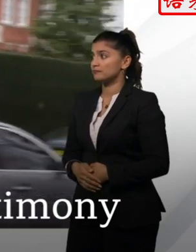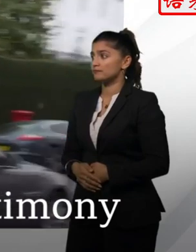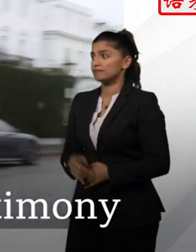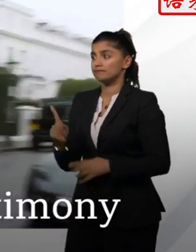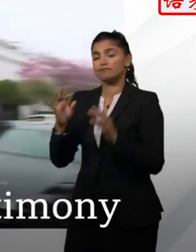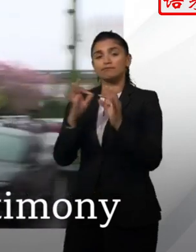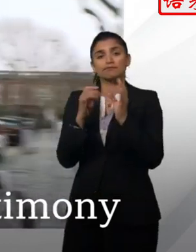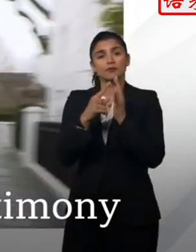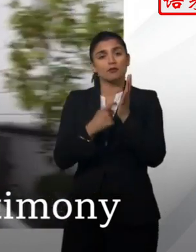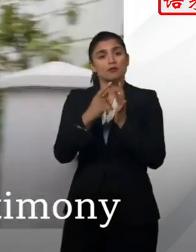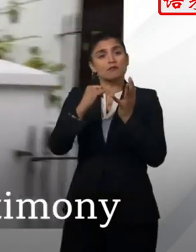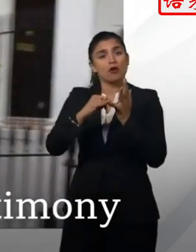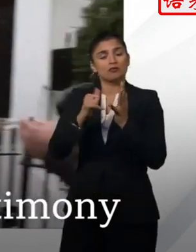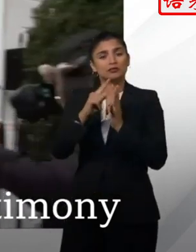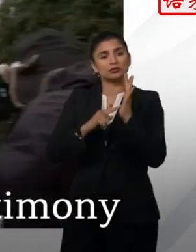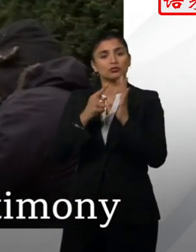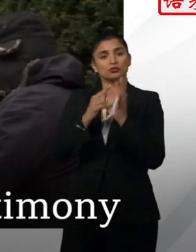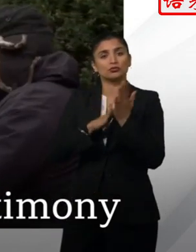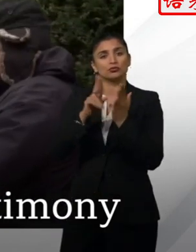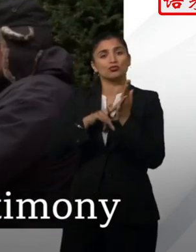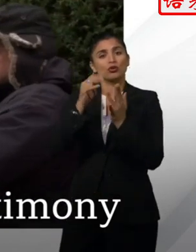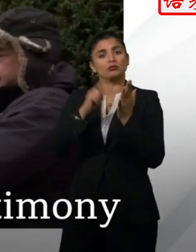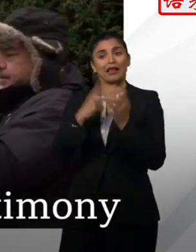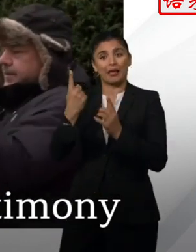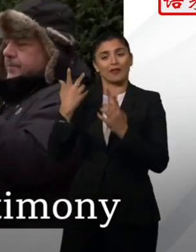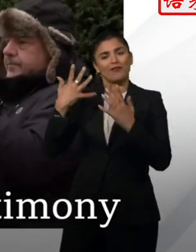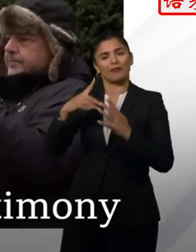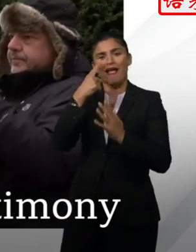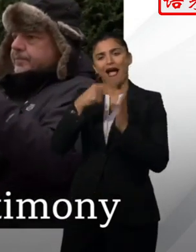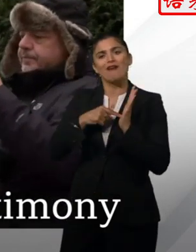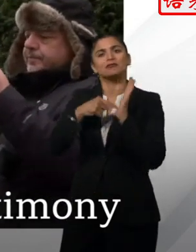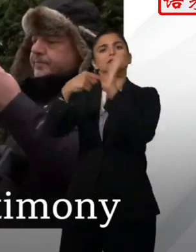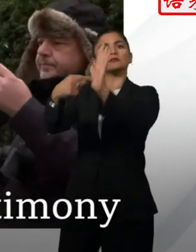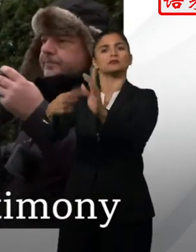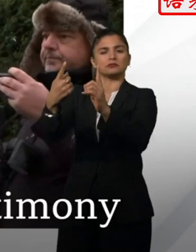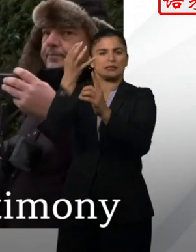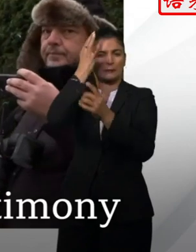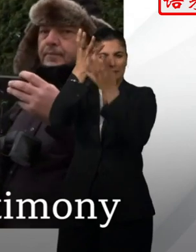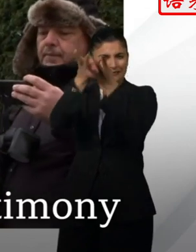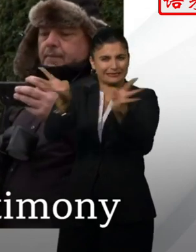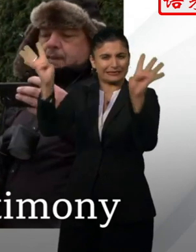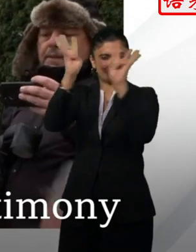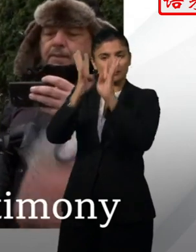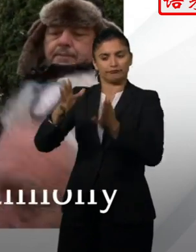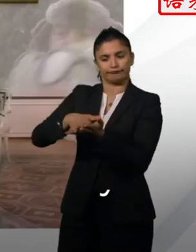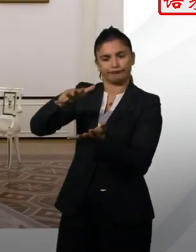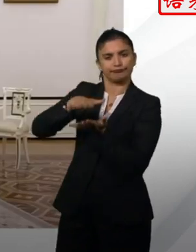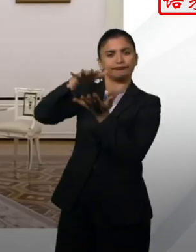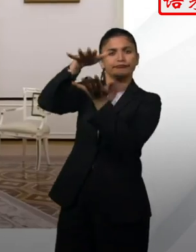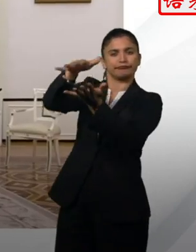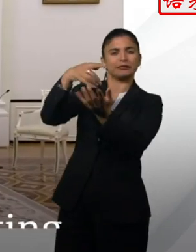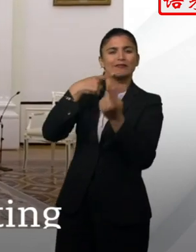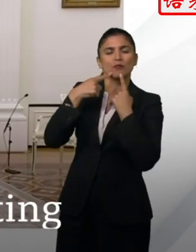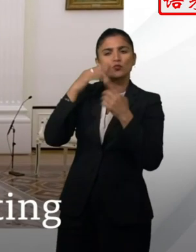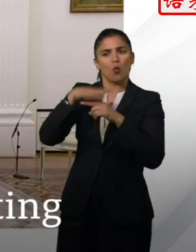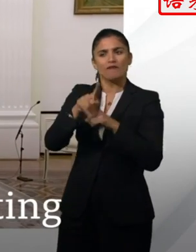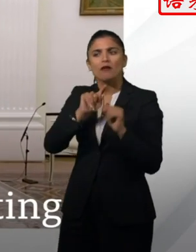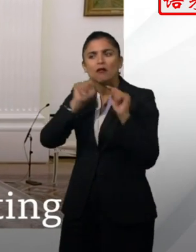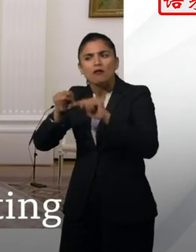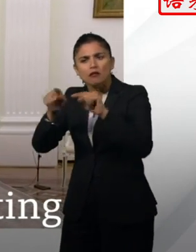mislead Parliament over lockdown parties in Downing Street, but says he didn't do it intentionally or recklessly. A